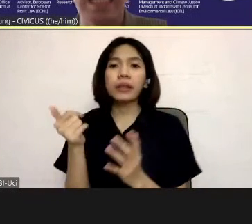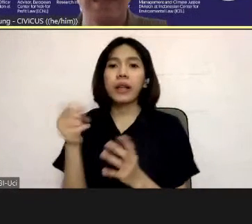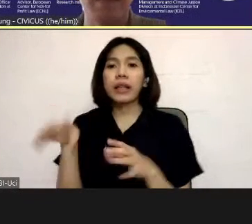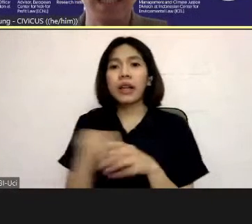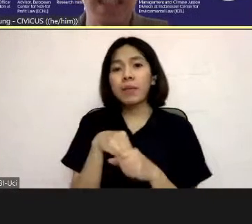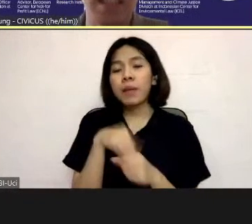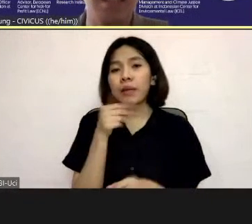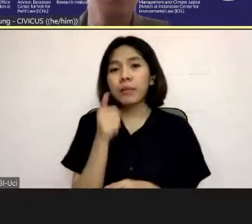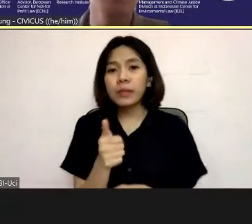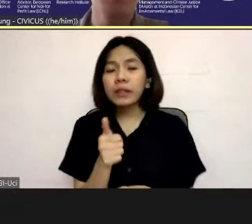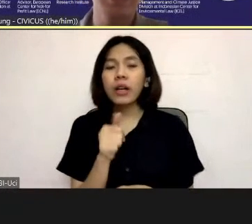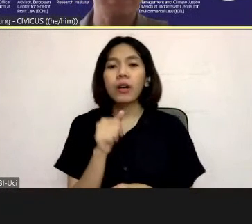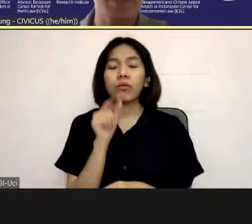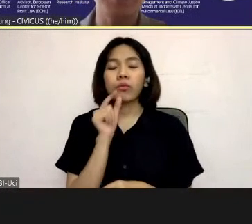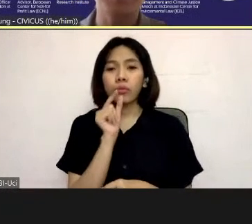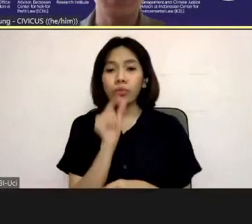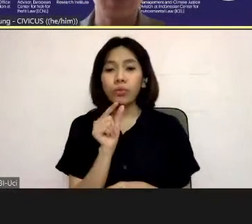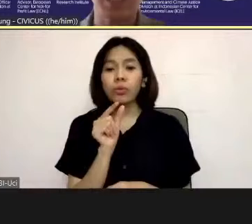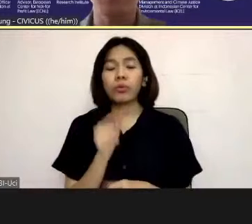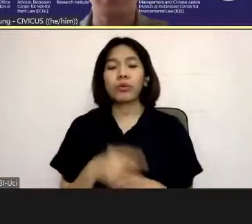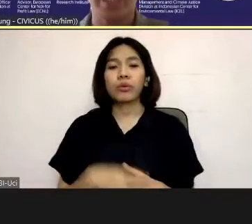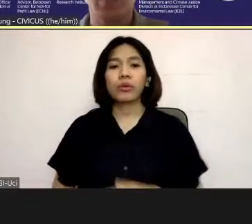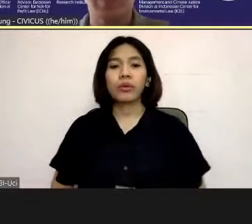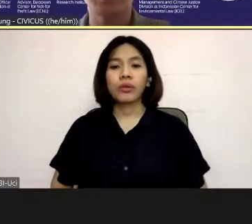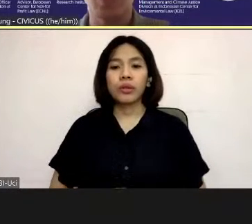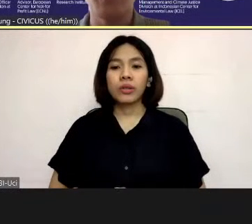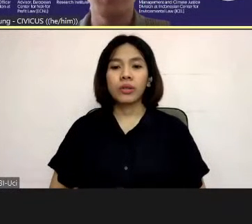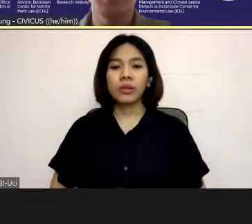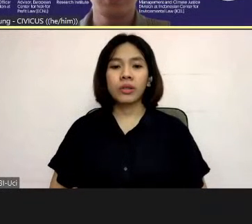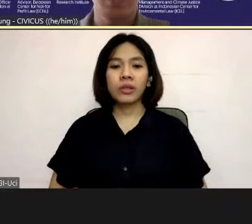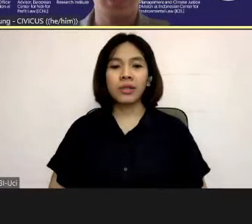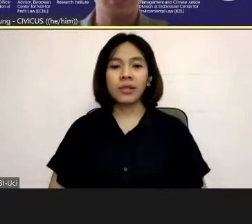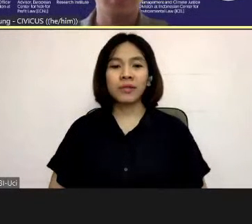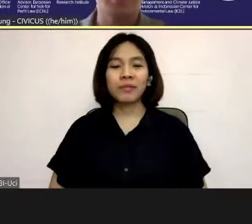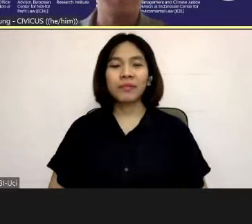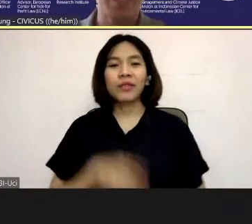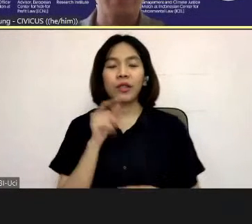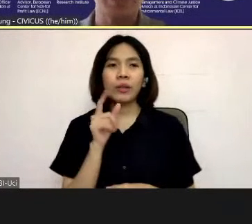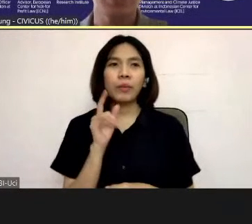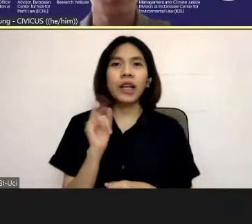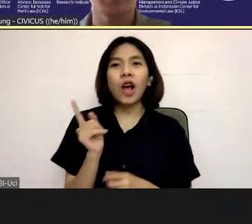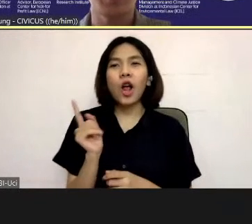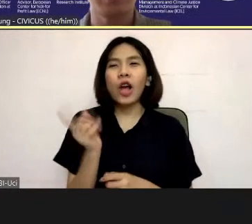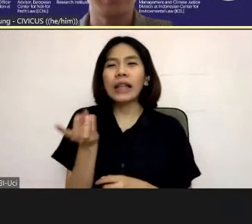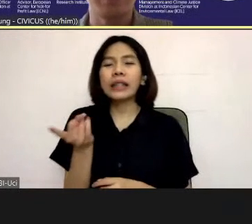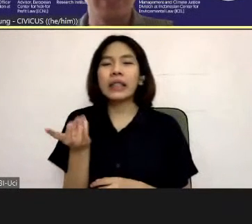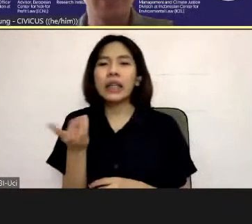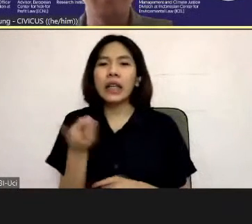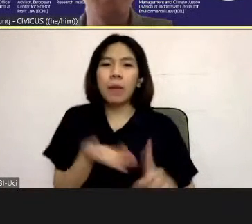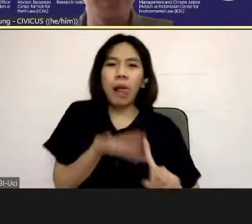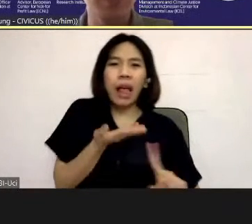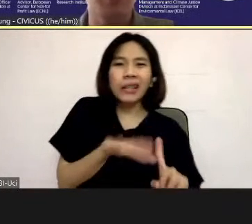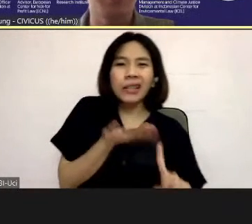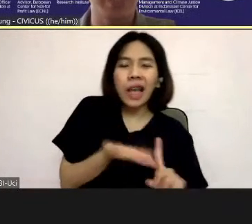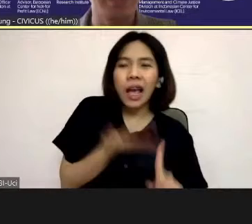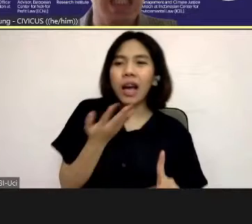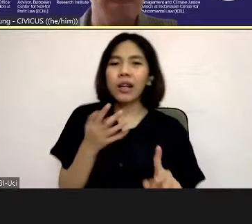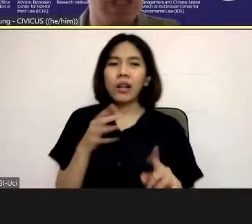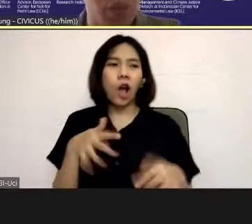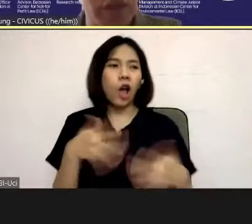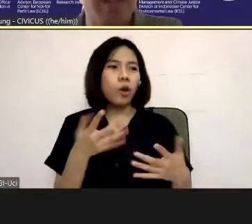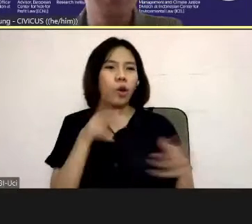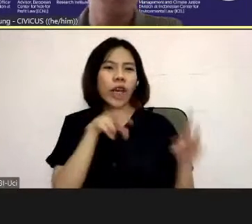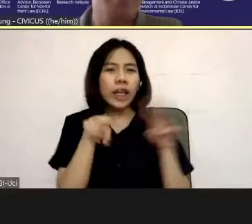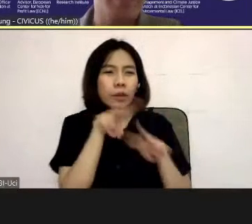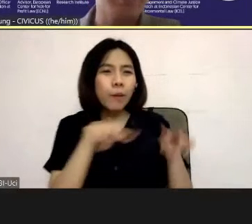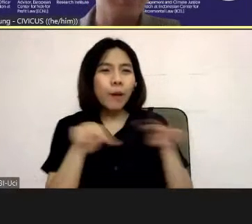harassed, intimidated, imprisoned, or even at risk of having injury or even death because of their